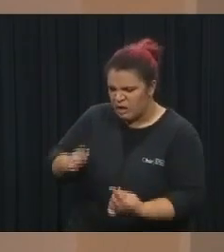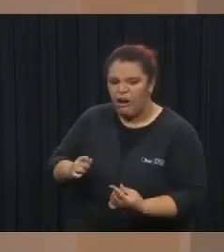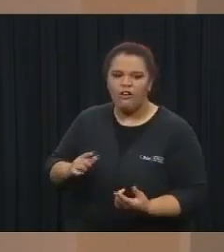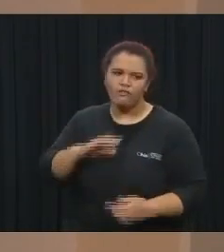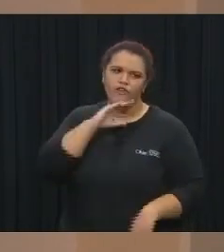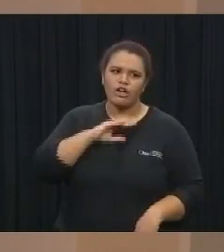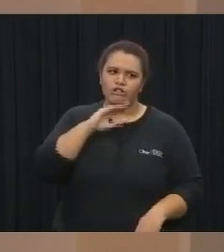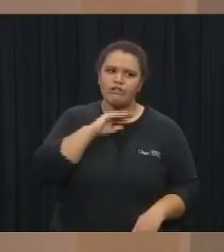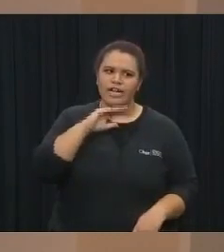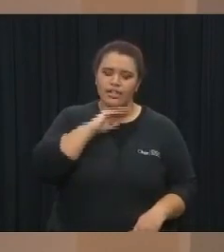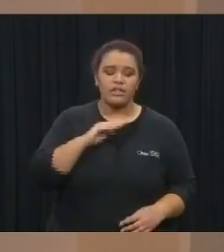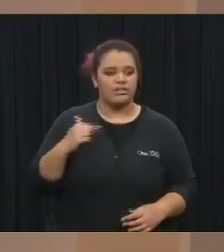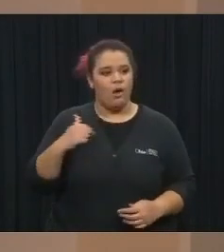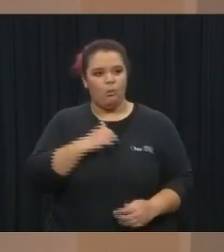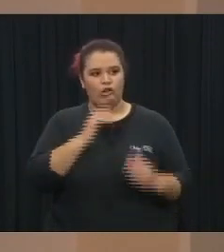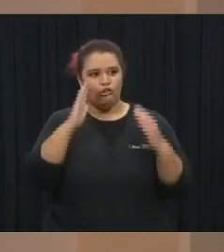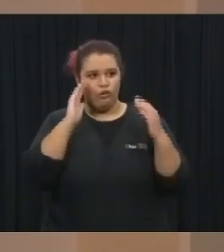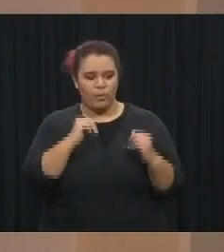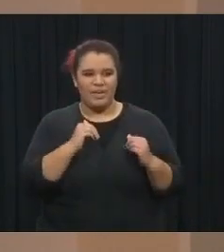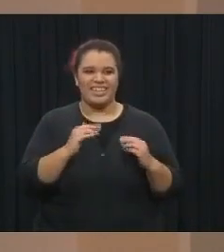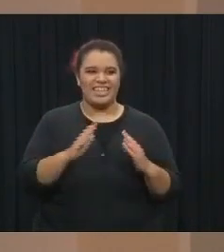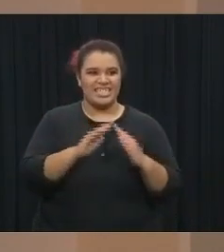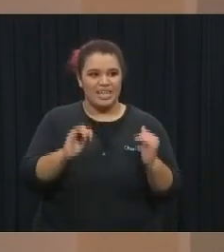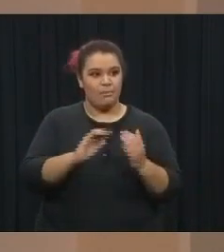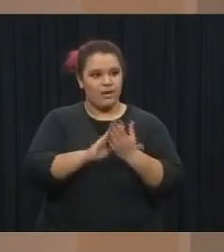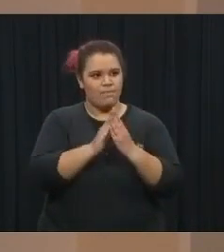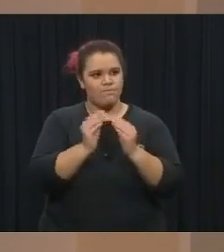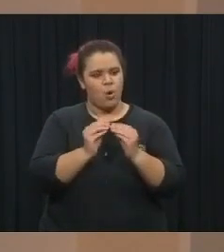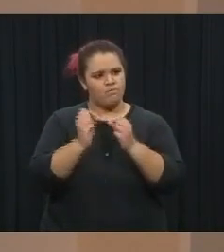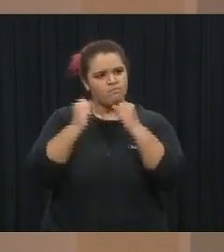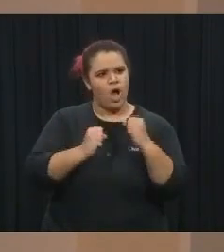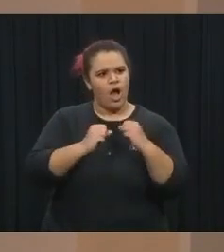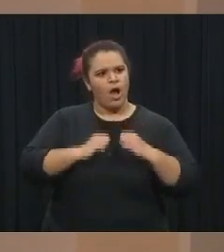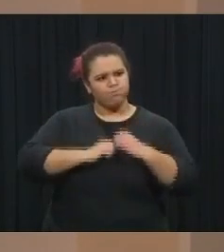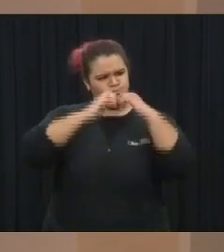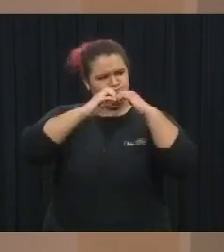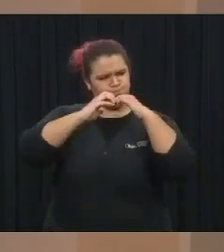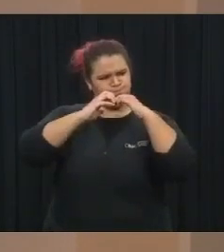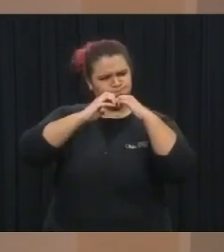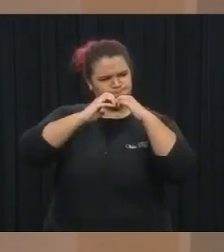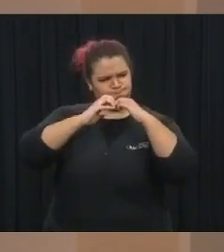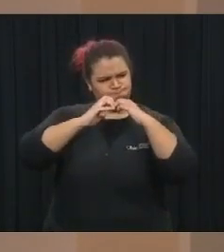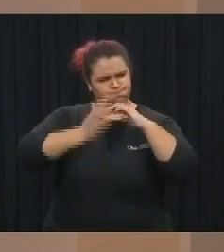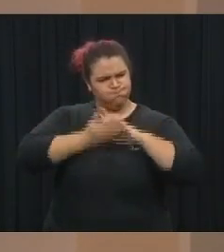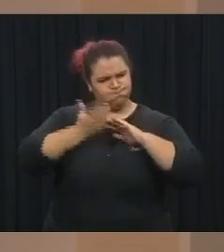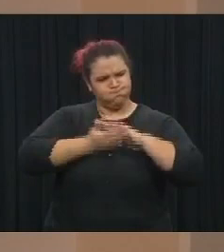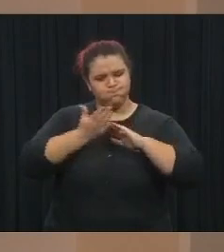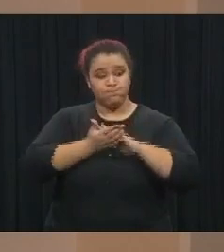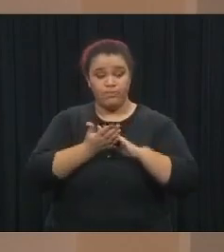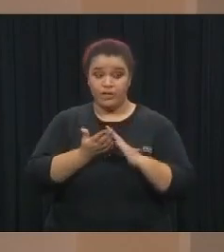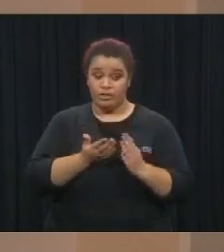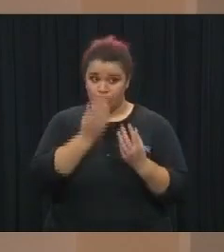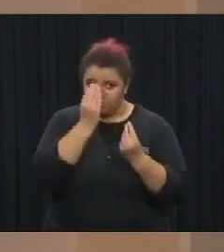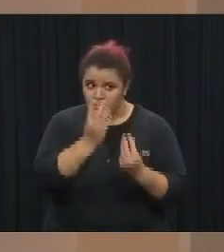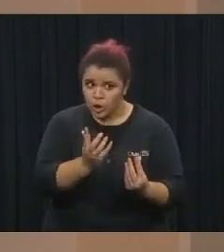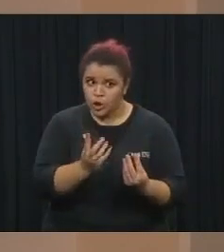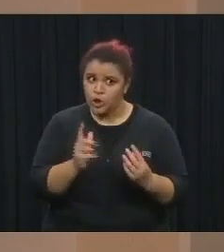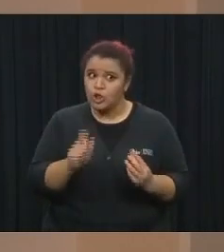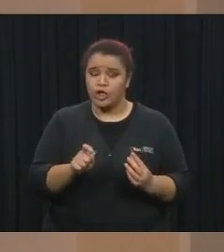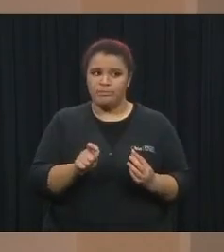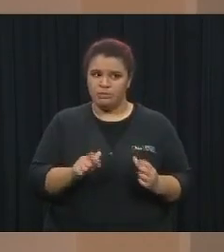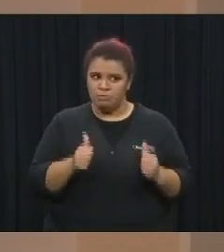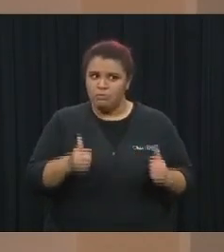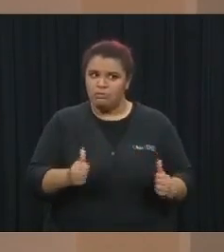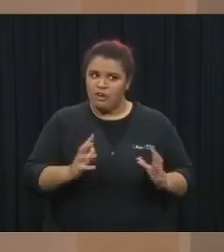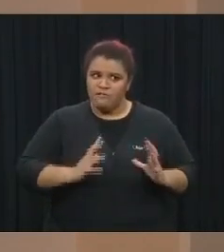more dependable here in the coming days, but frankly, it should be up and running now. We hopefully addressed